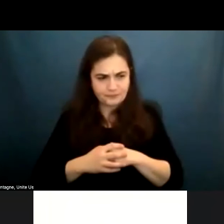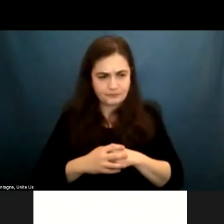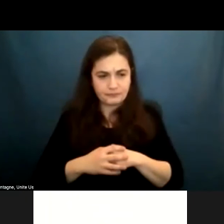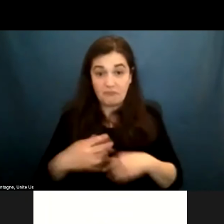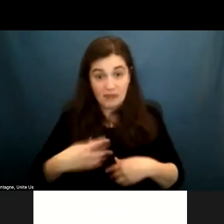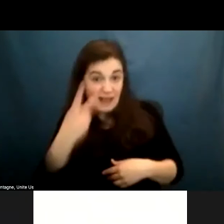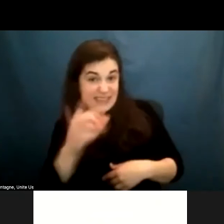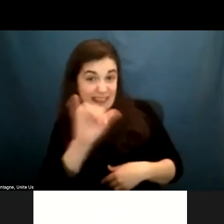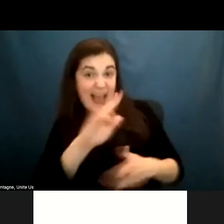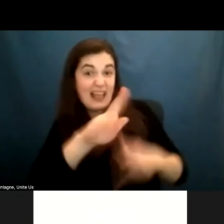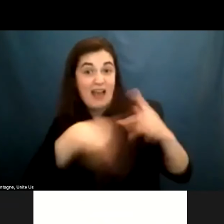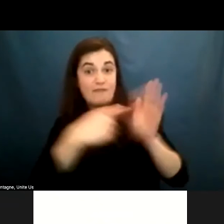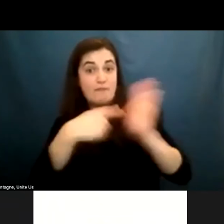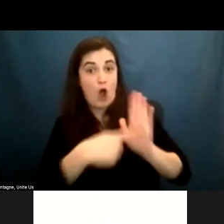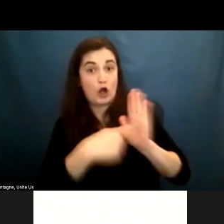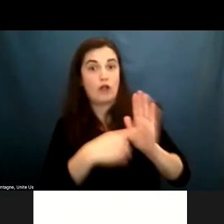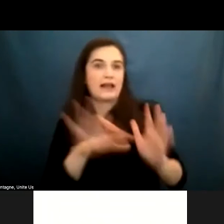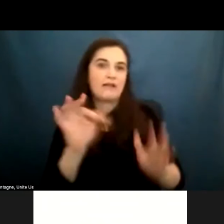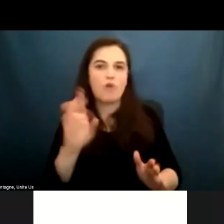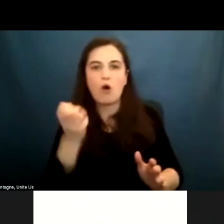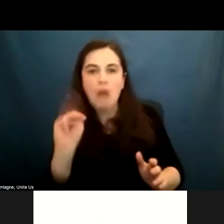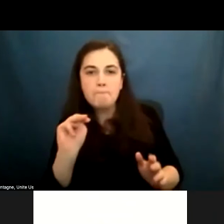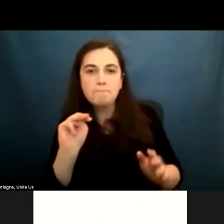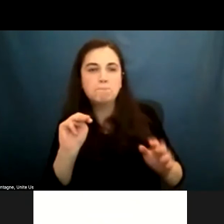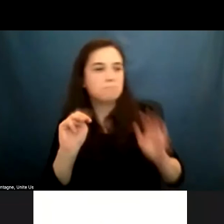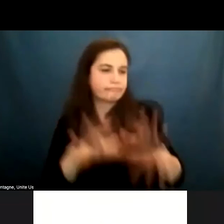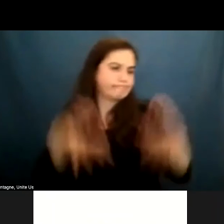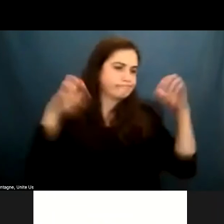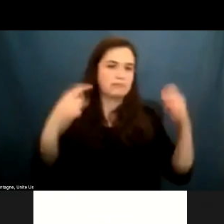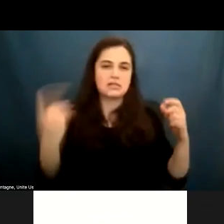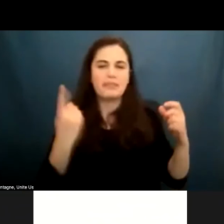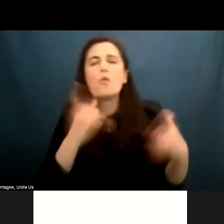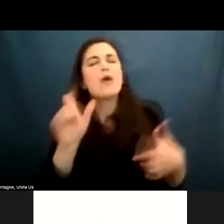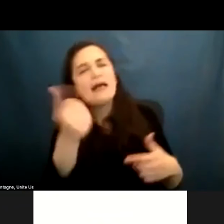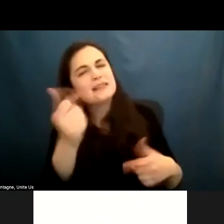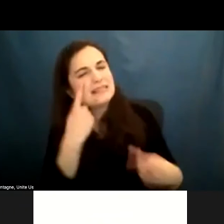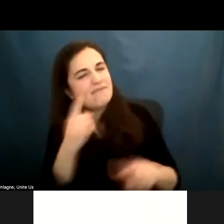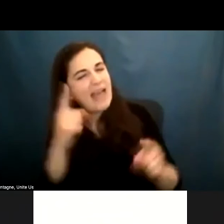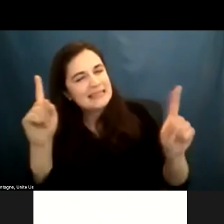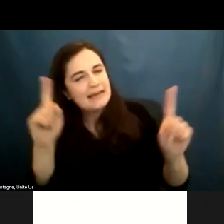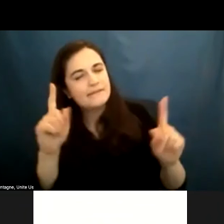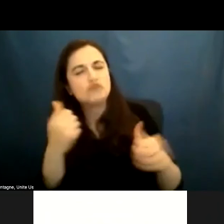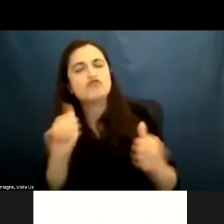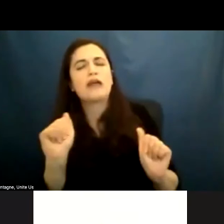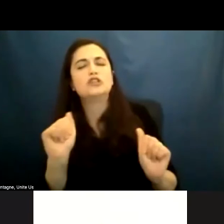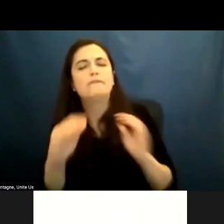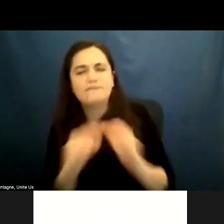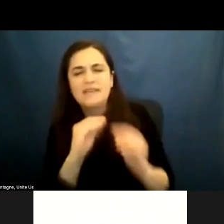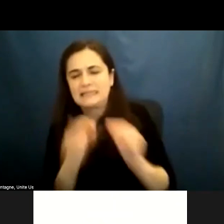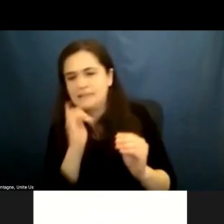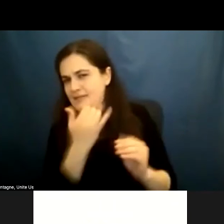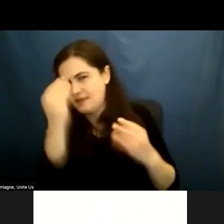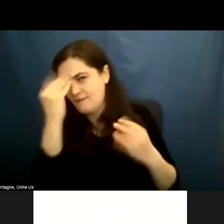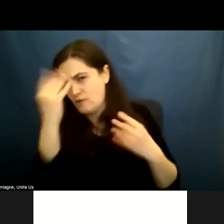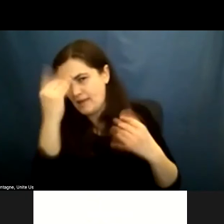what are some other models that you've seen that have been effective for helping to correct some misinformation, like in